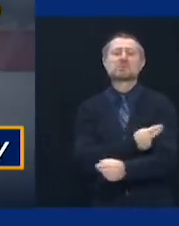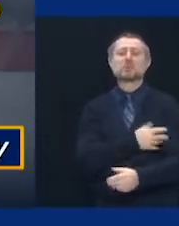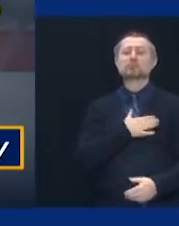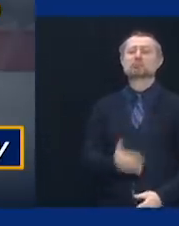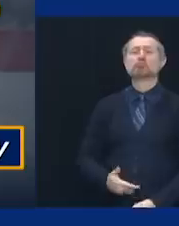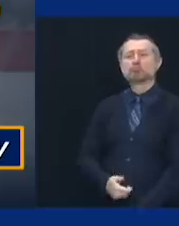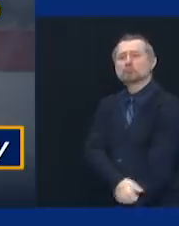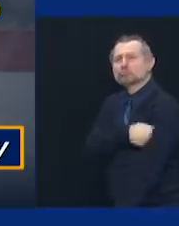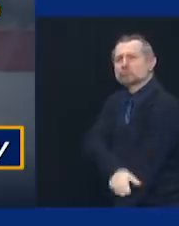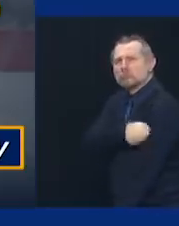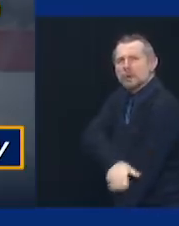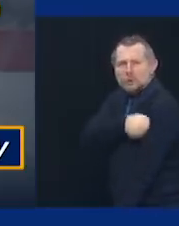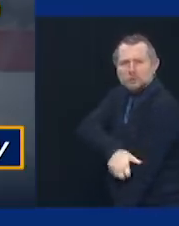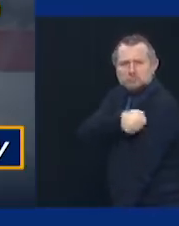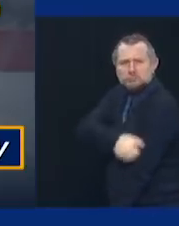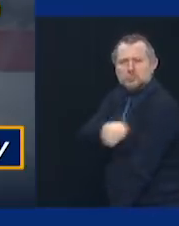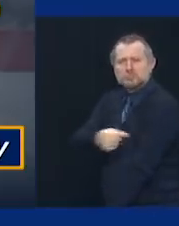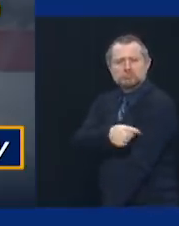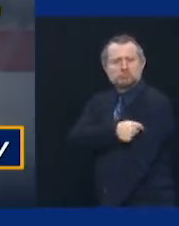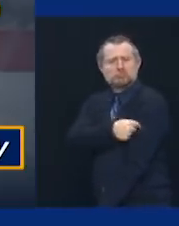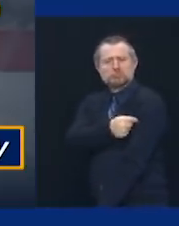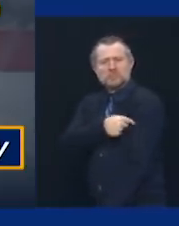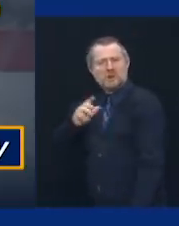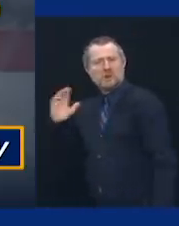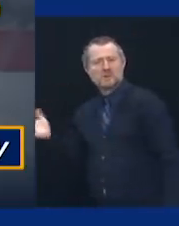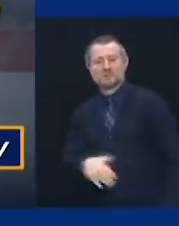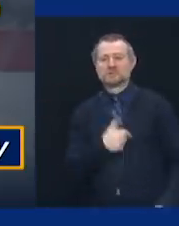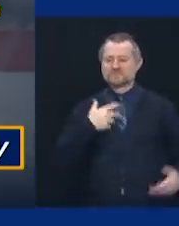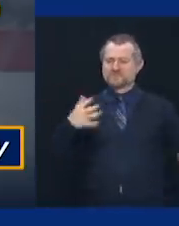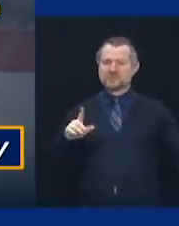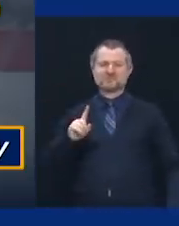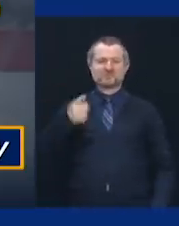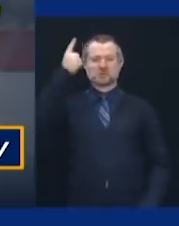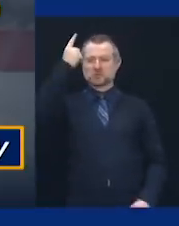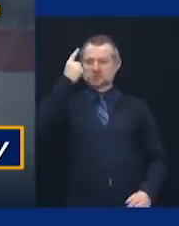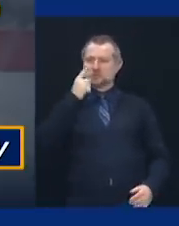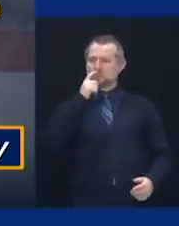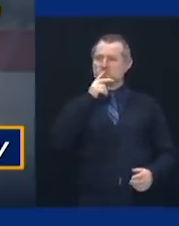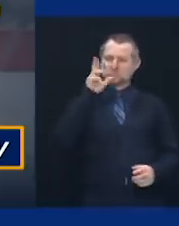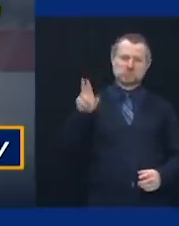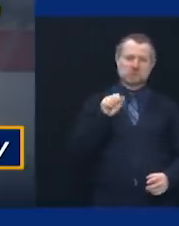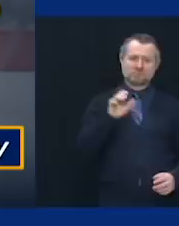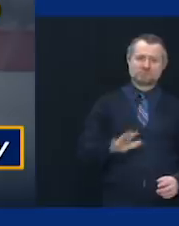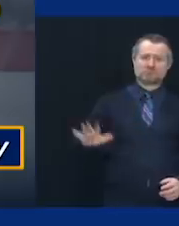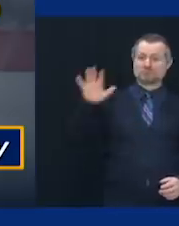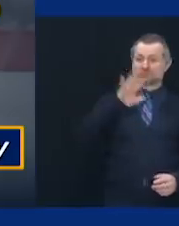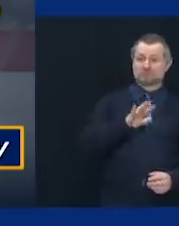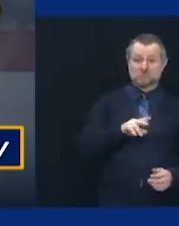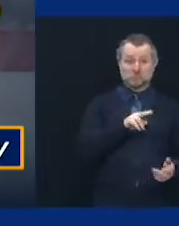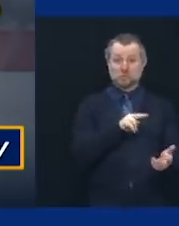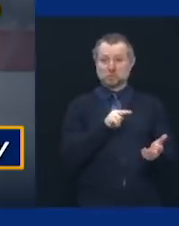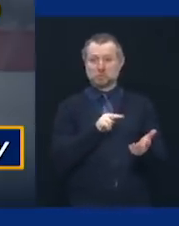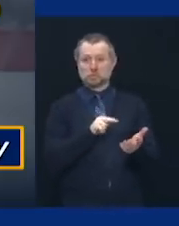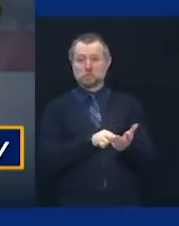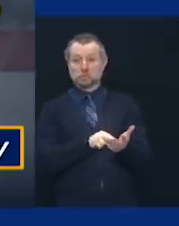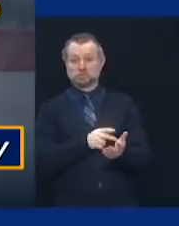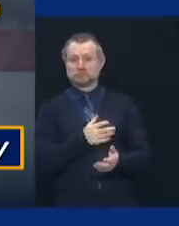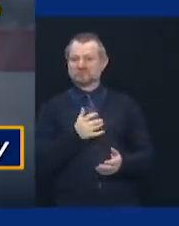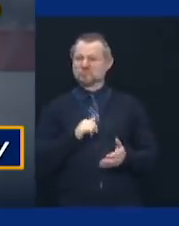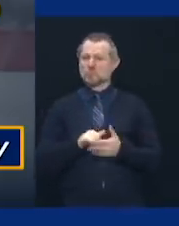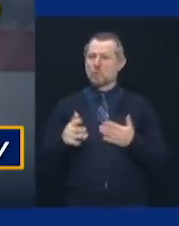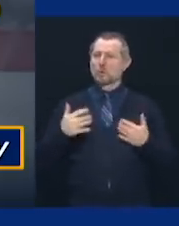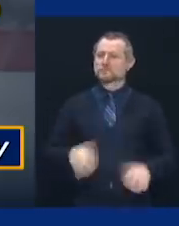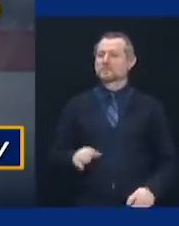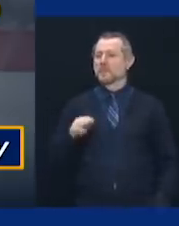We had the first vaccination in the country, I believe, because New York is mobilizing